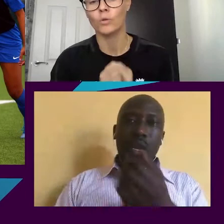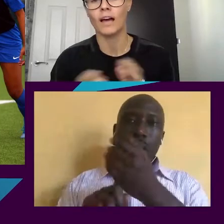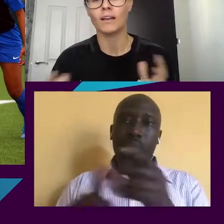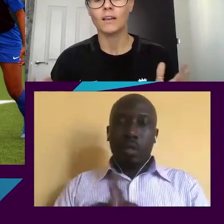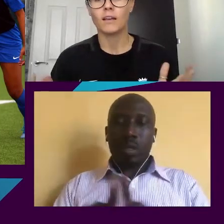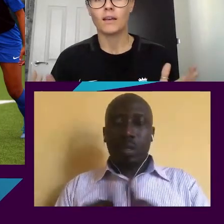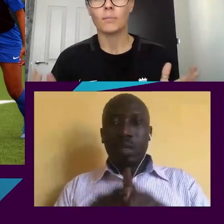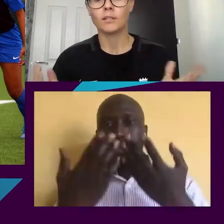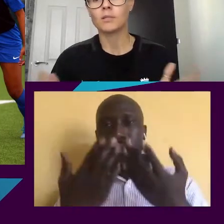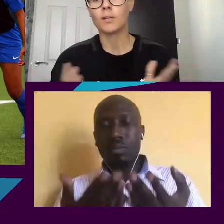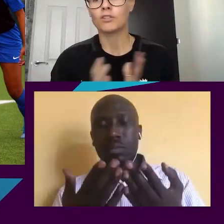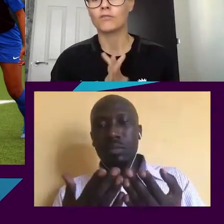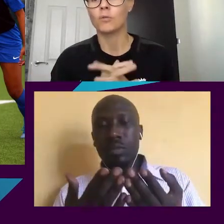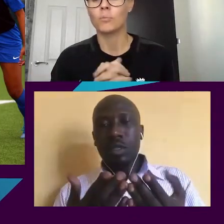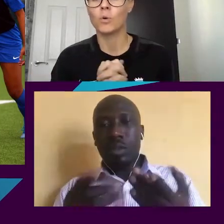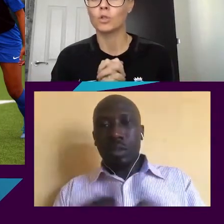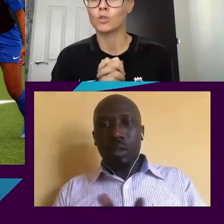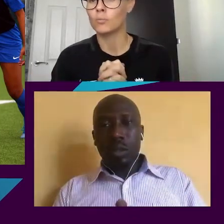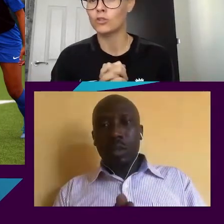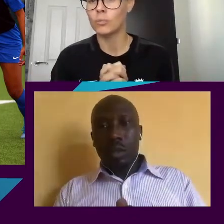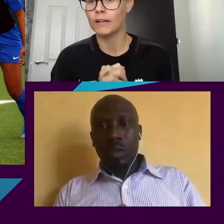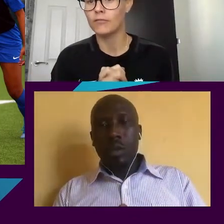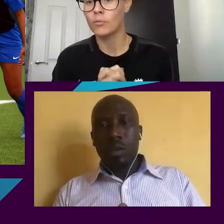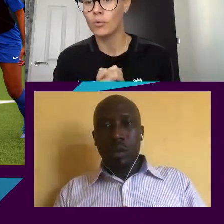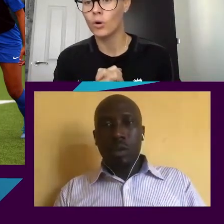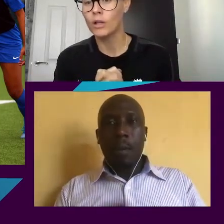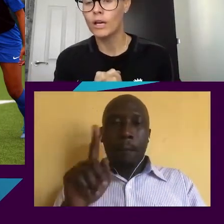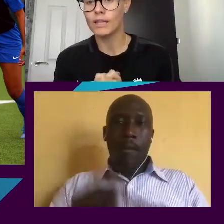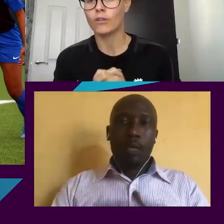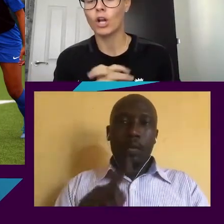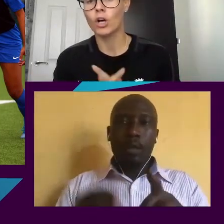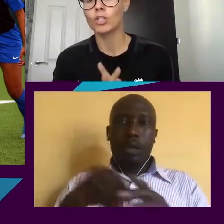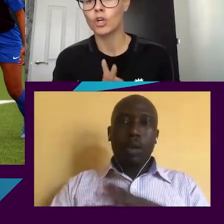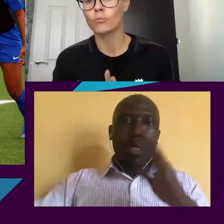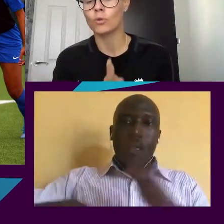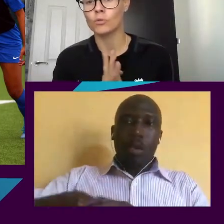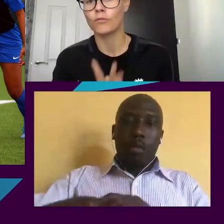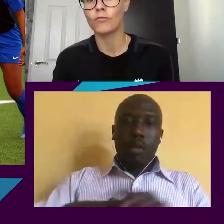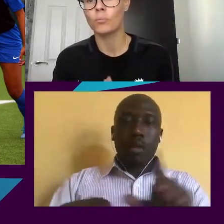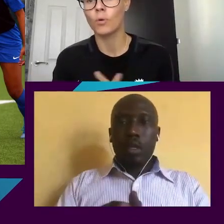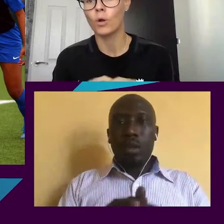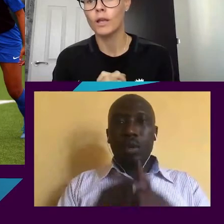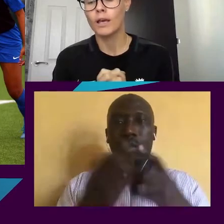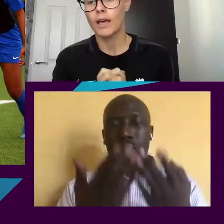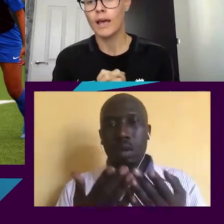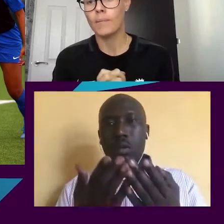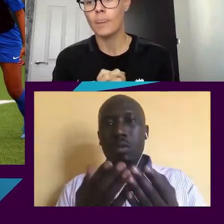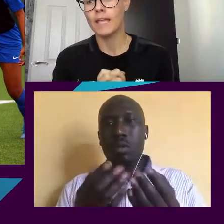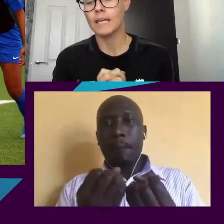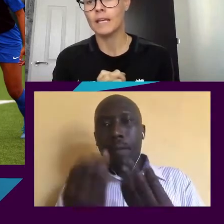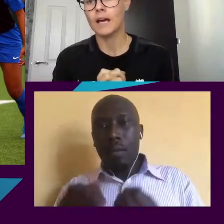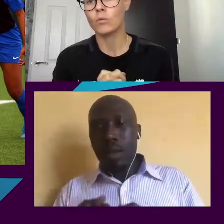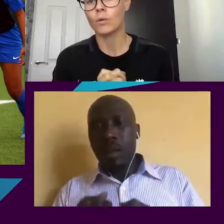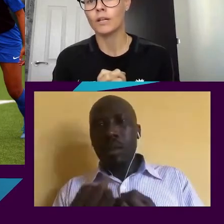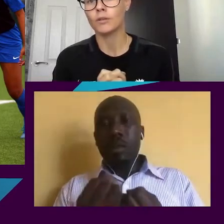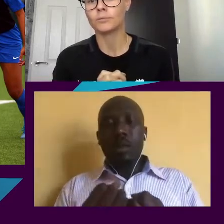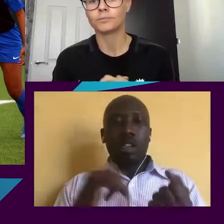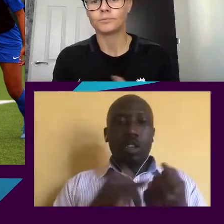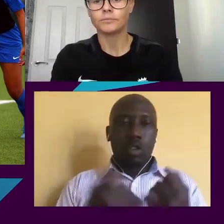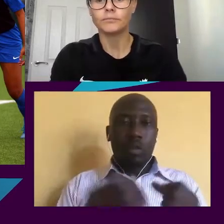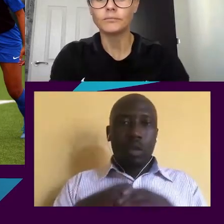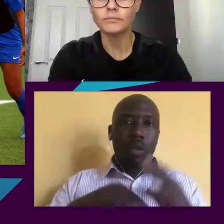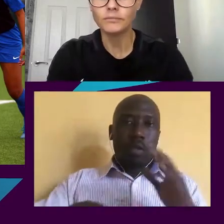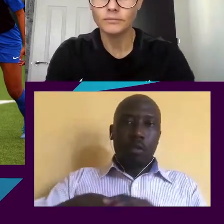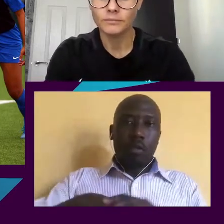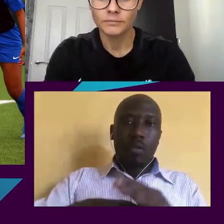And also that participation in football doesn't mean just playing football. There are a lot of job roles in football that you can now go into.